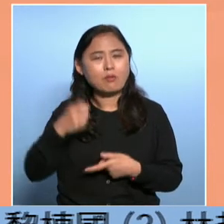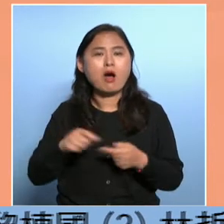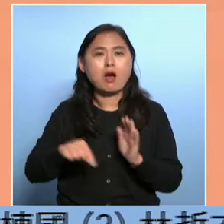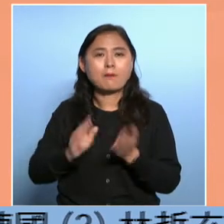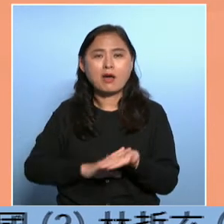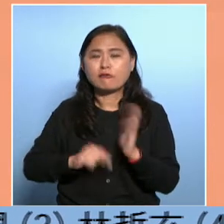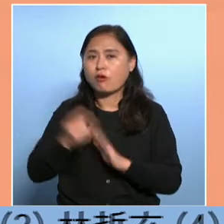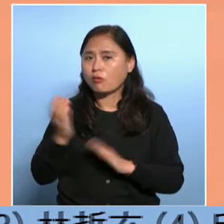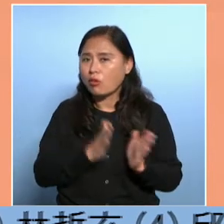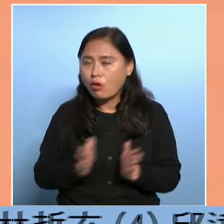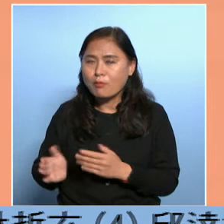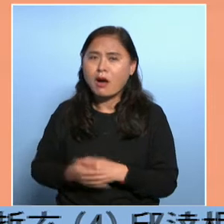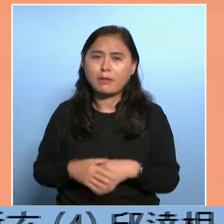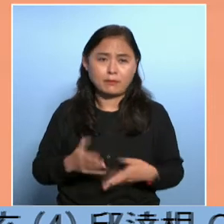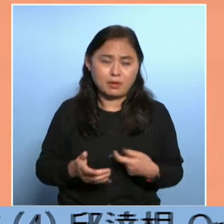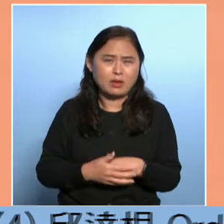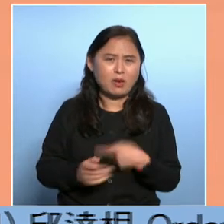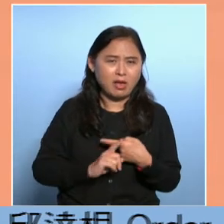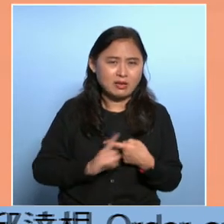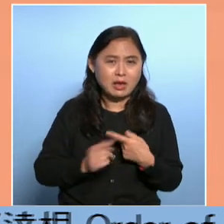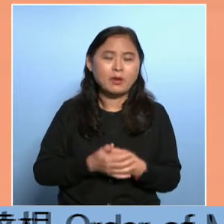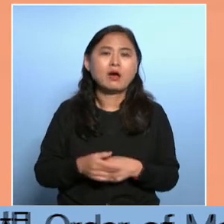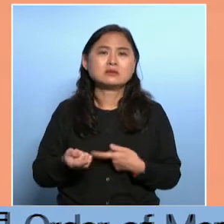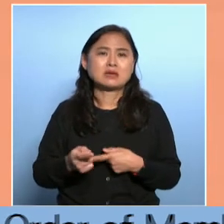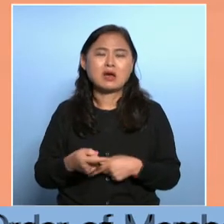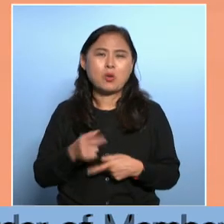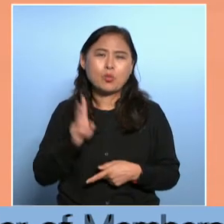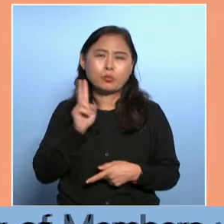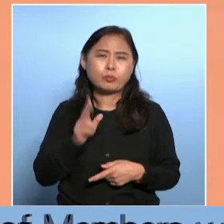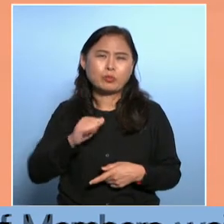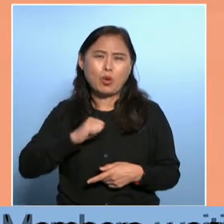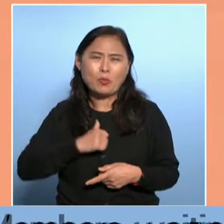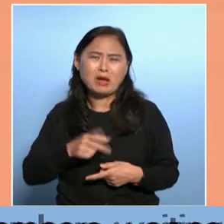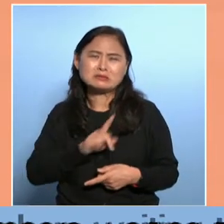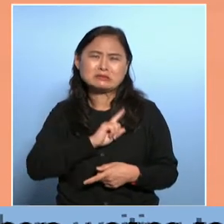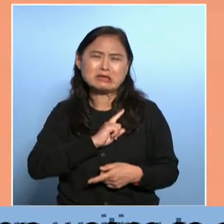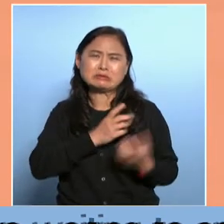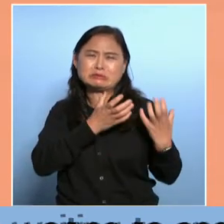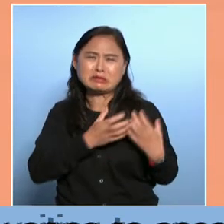family. Therefore, the government should be flexible instead of asking